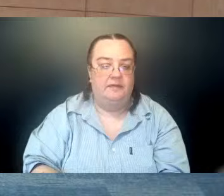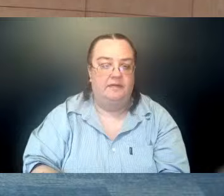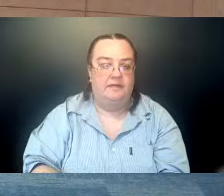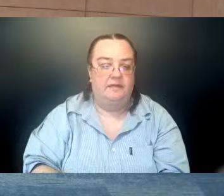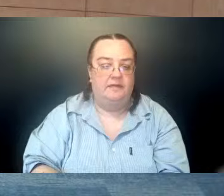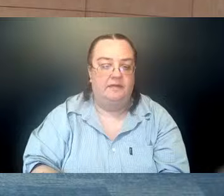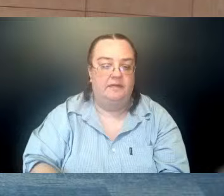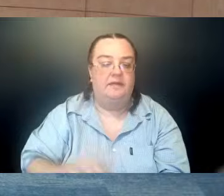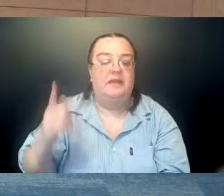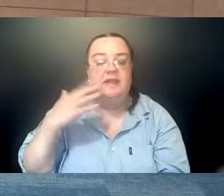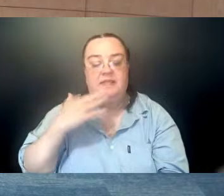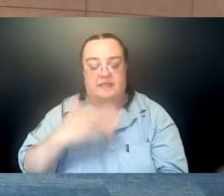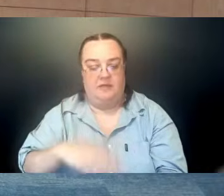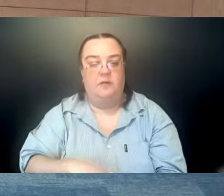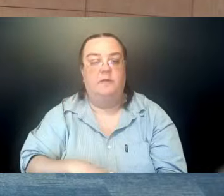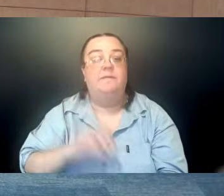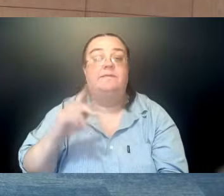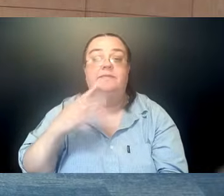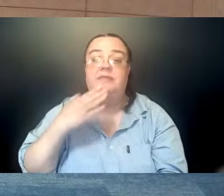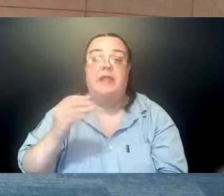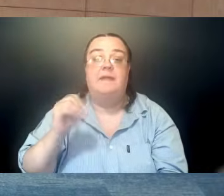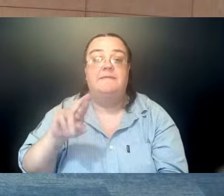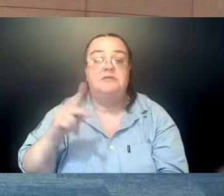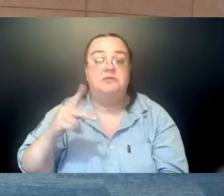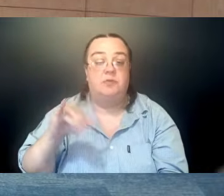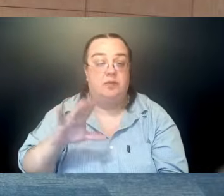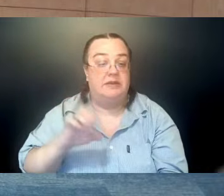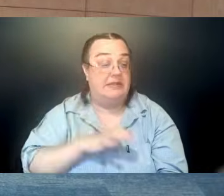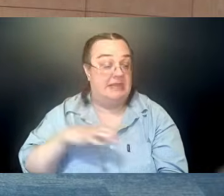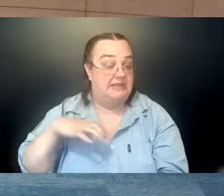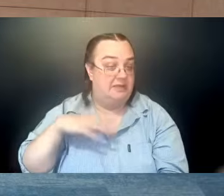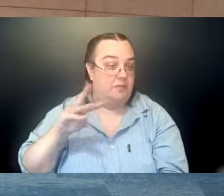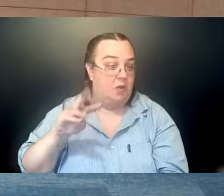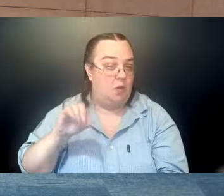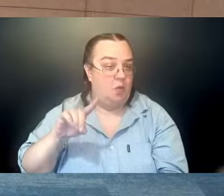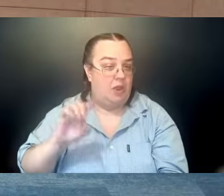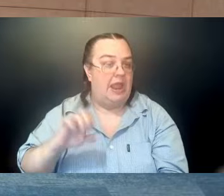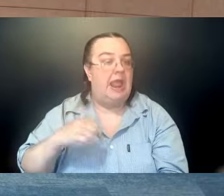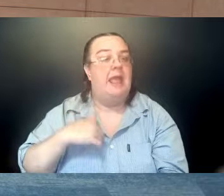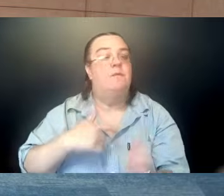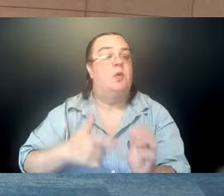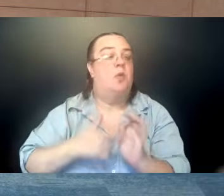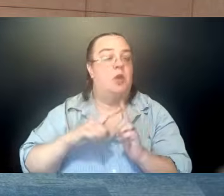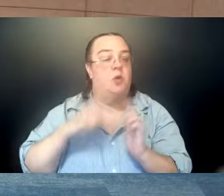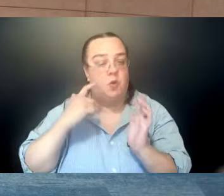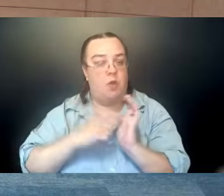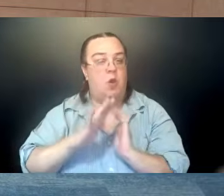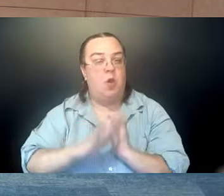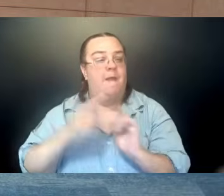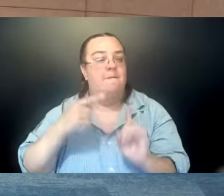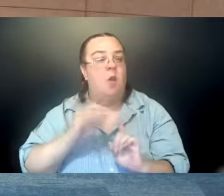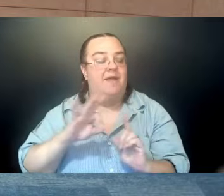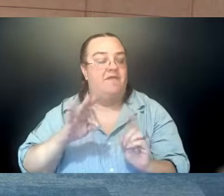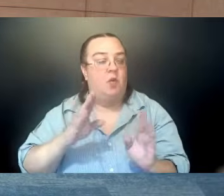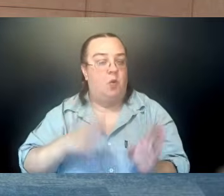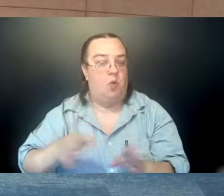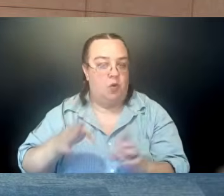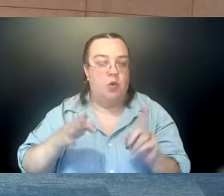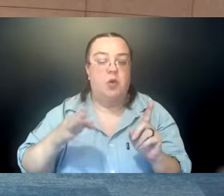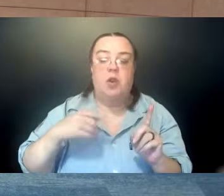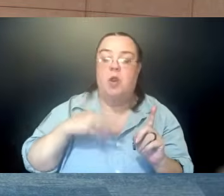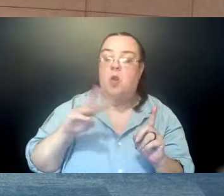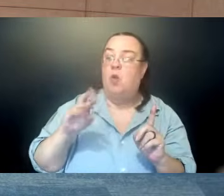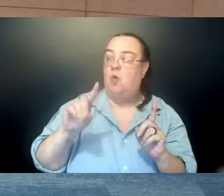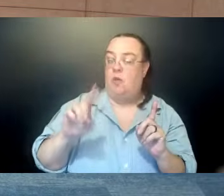Okay. Thank you, Mr. Price. Thank you. Councilman Wade, I'm required to recognize your point of order. Yeah, so I guess there was a